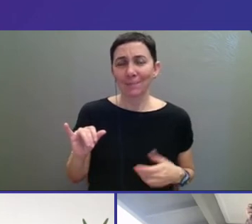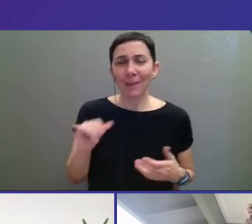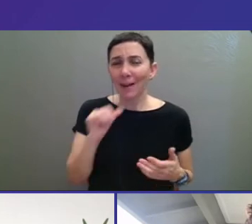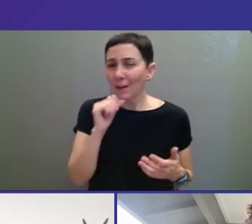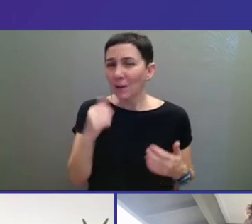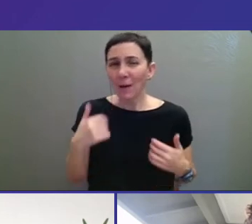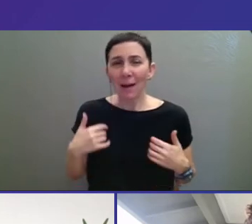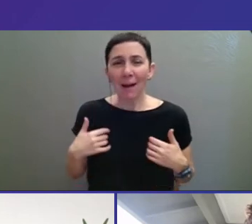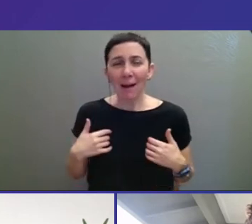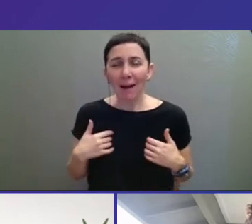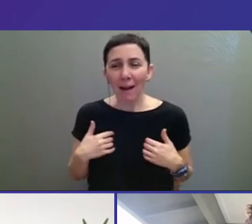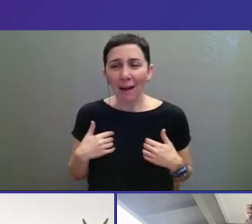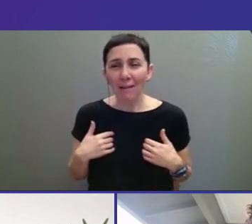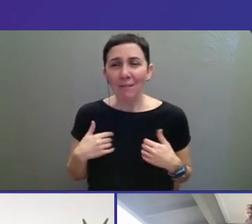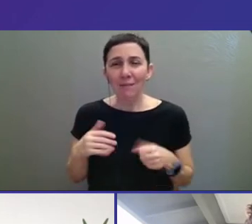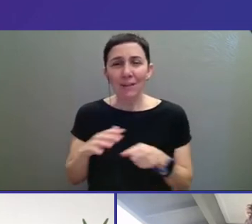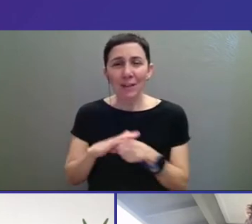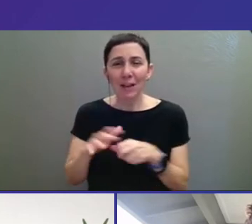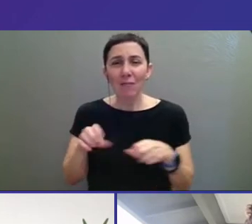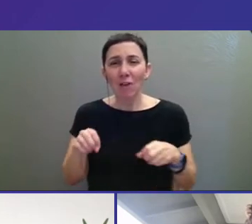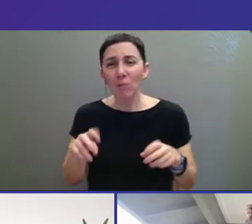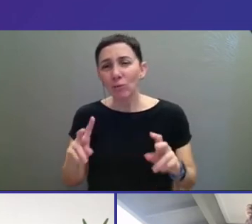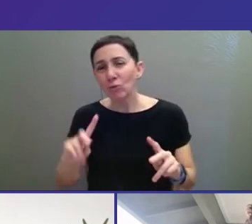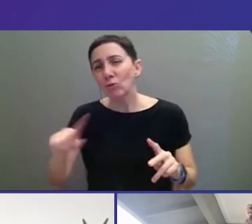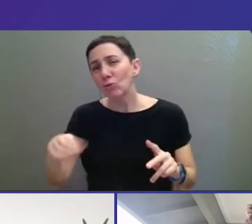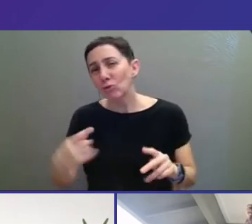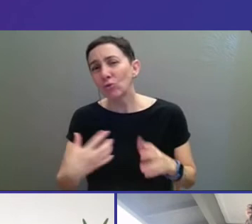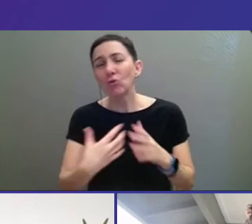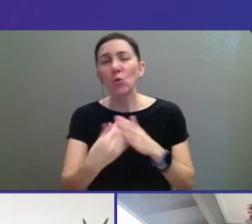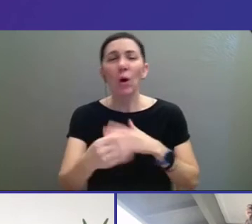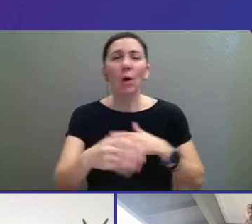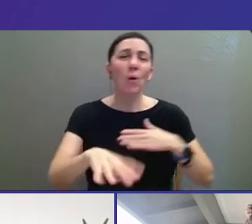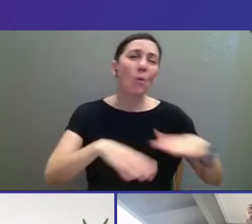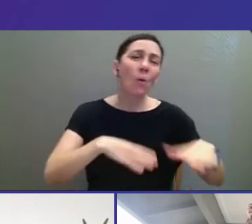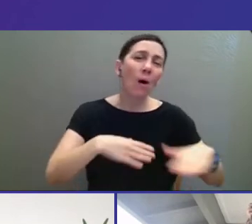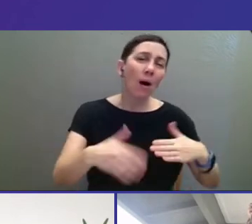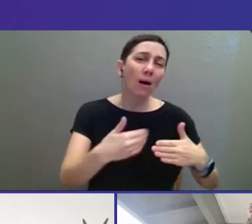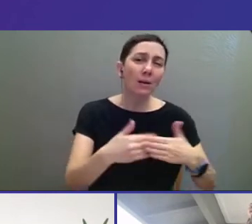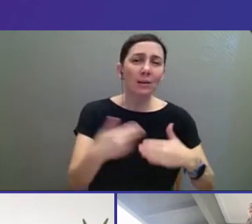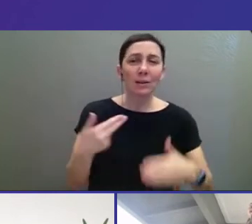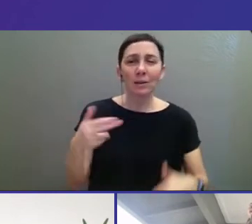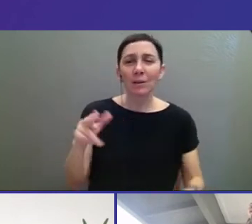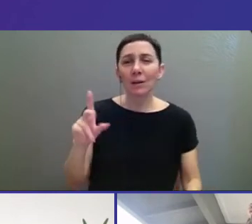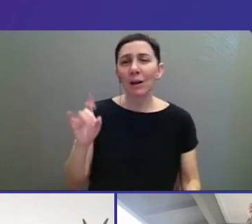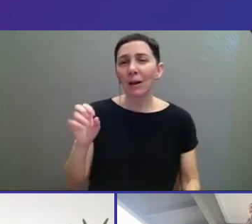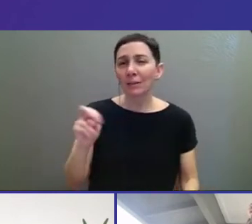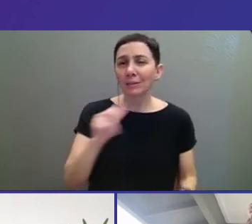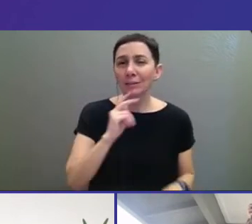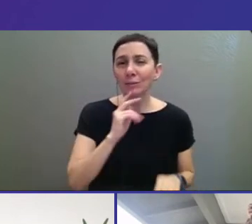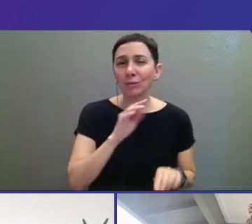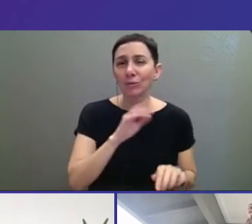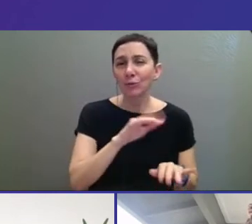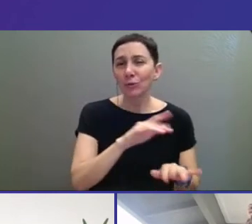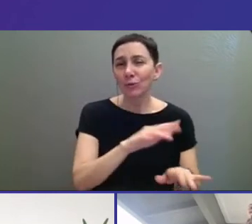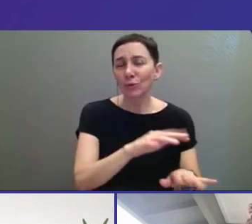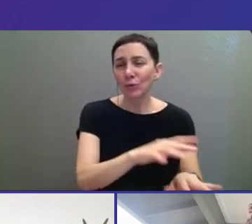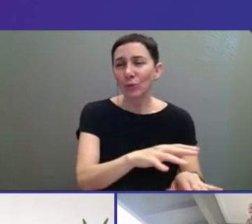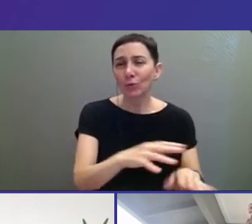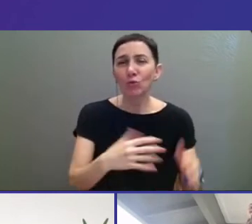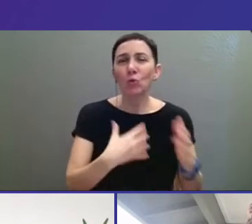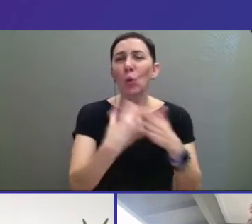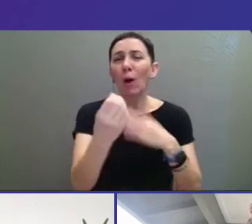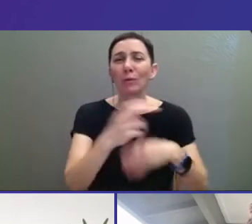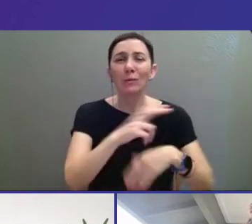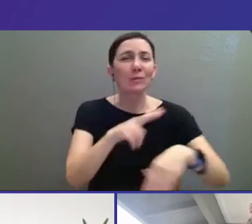be like, to go walk along the Hudson River, or to go do the things in natural spaces